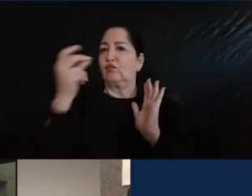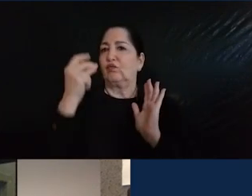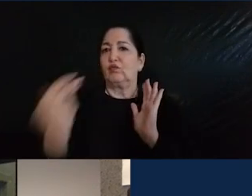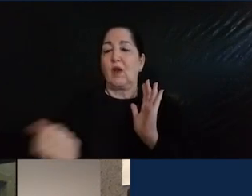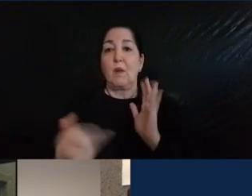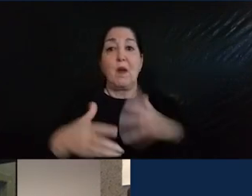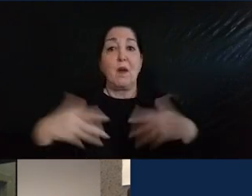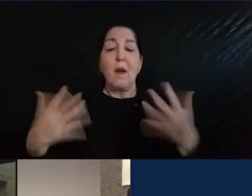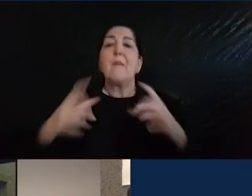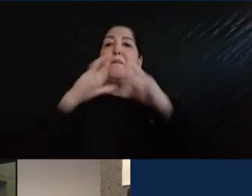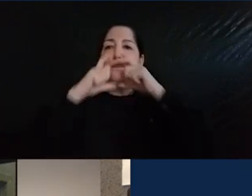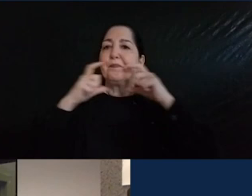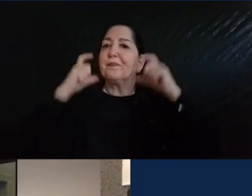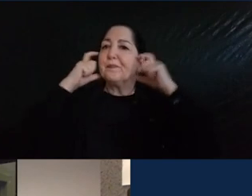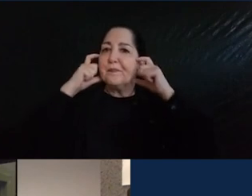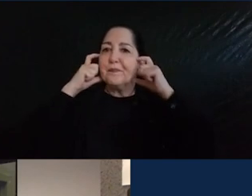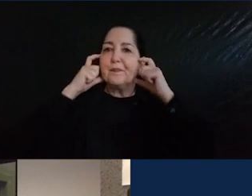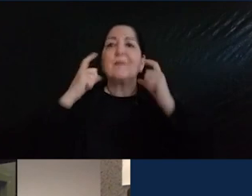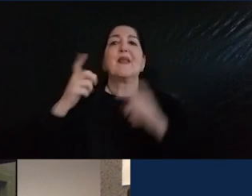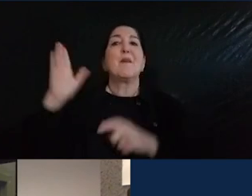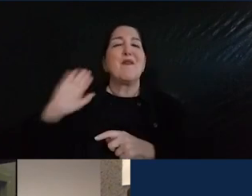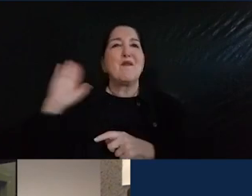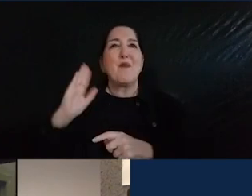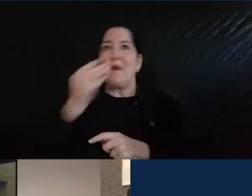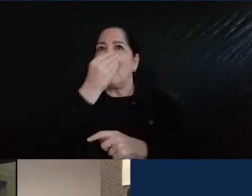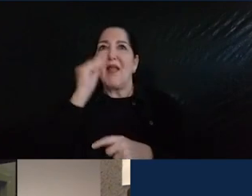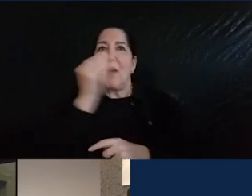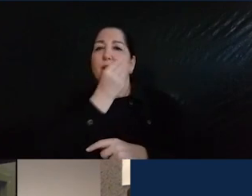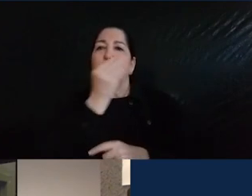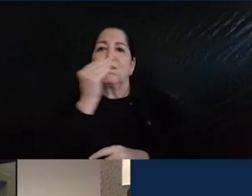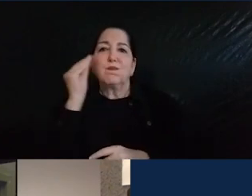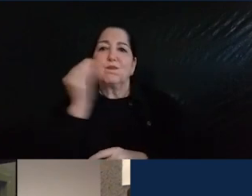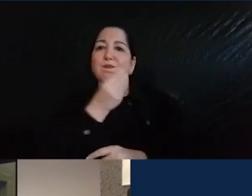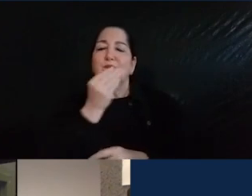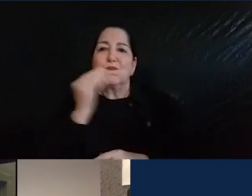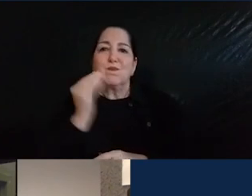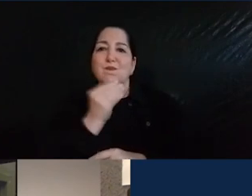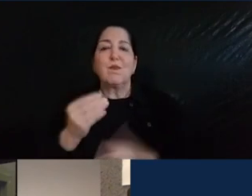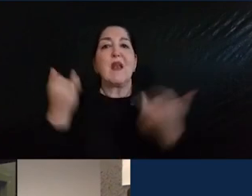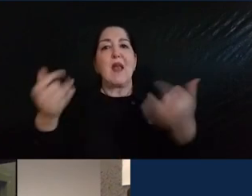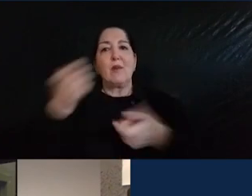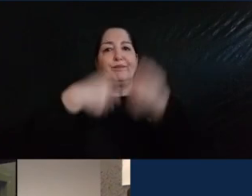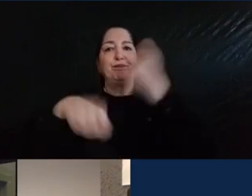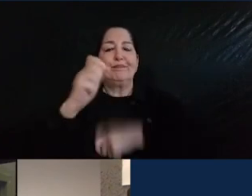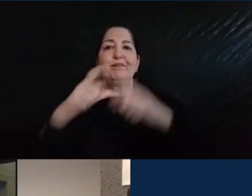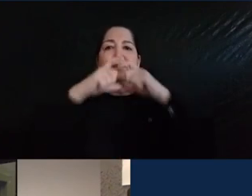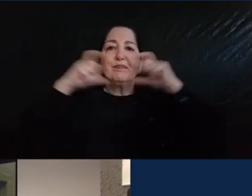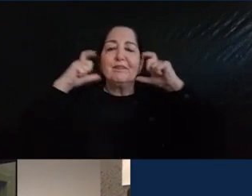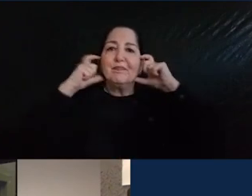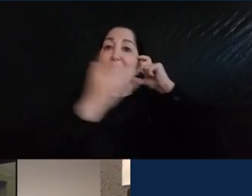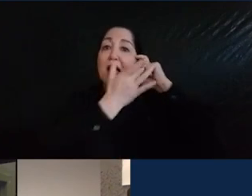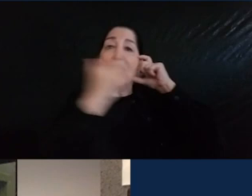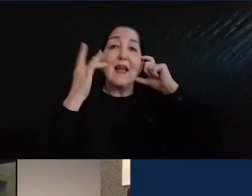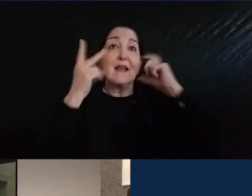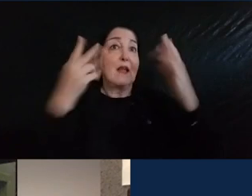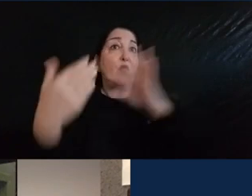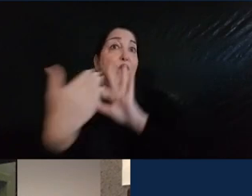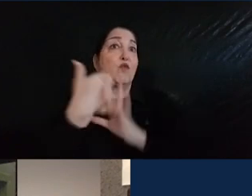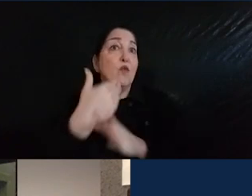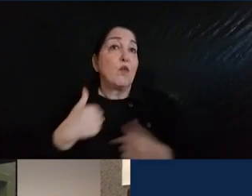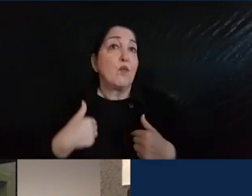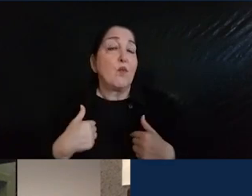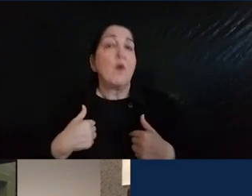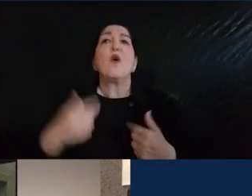you'll have noticed is that I switched my floral printed mask for this clear one. You probably already know the answer